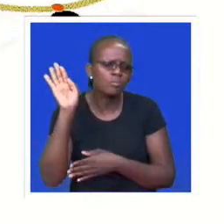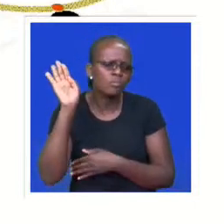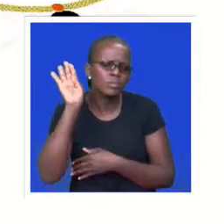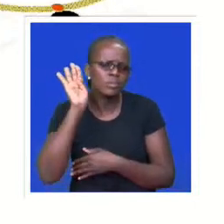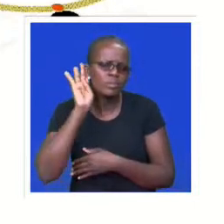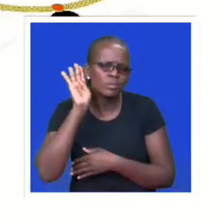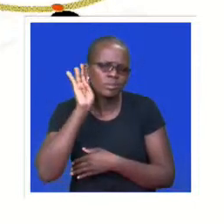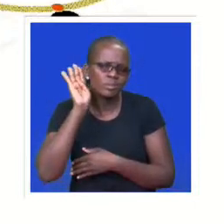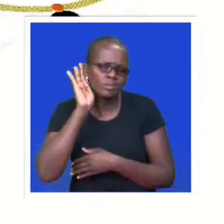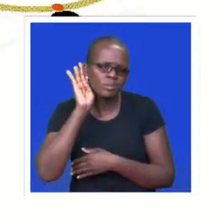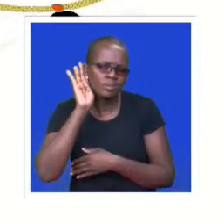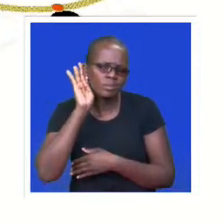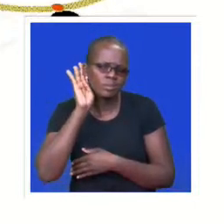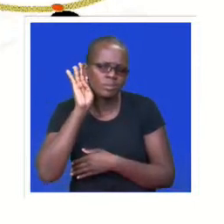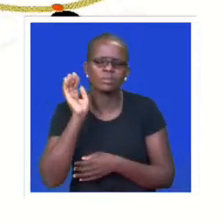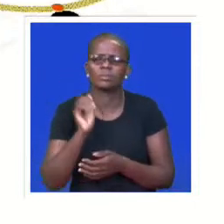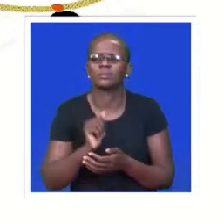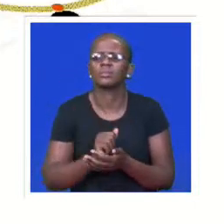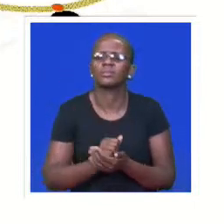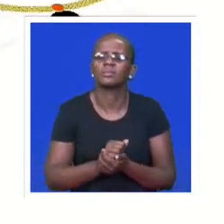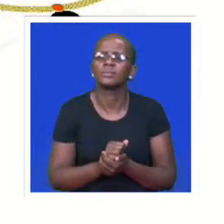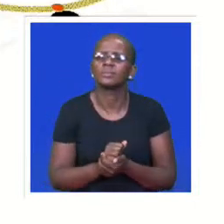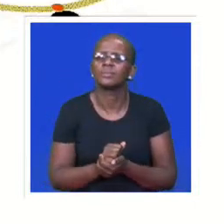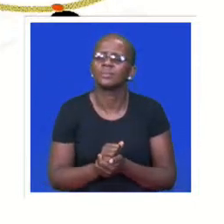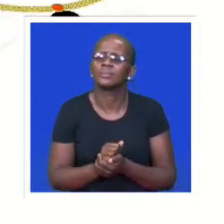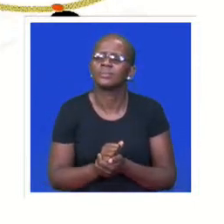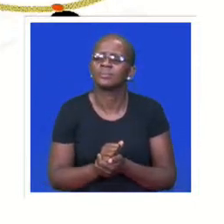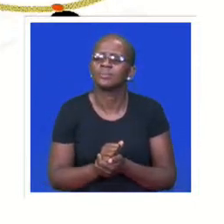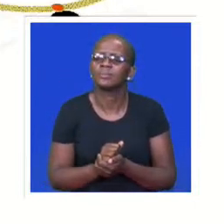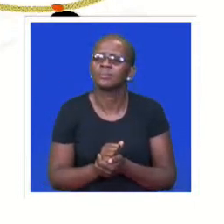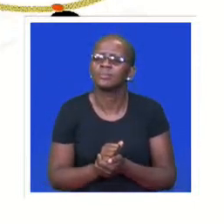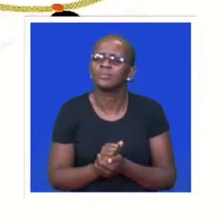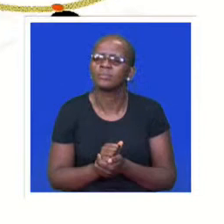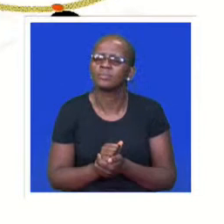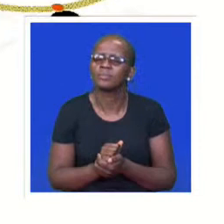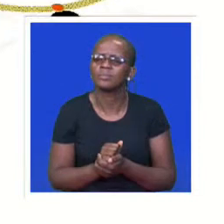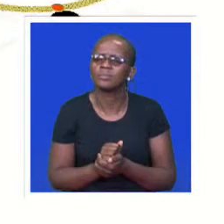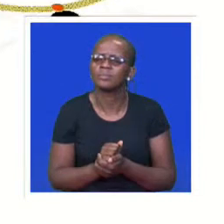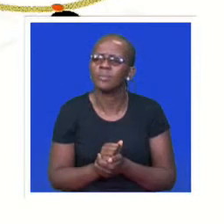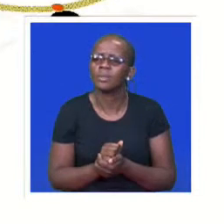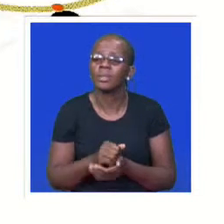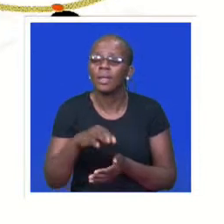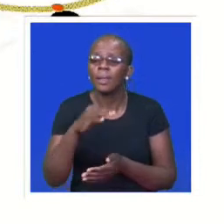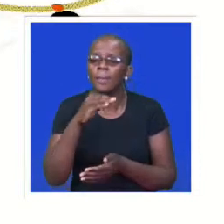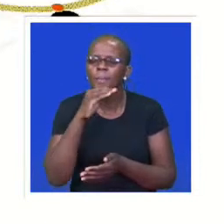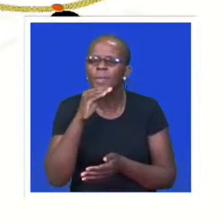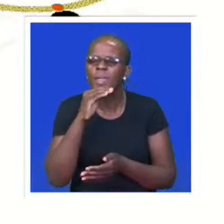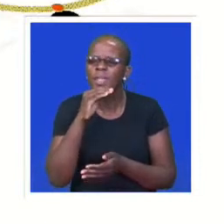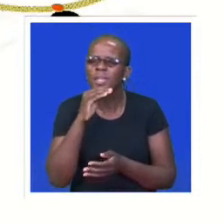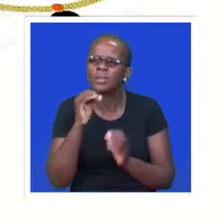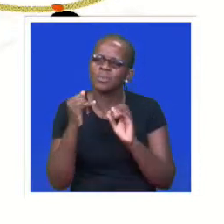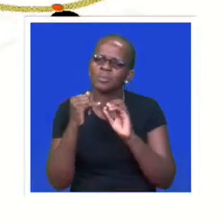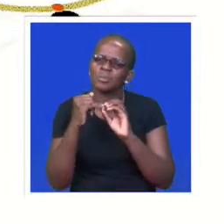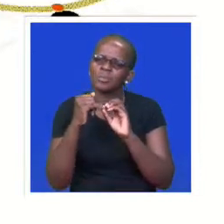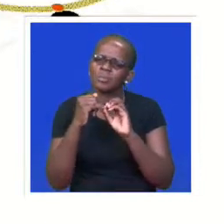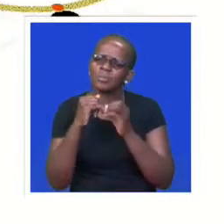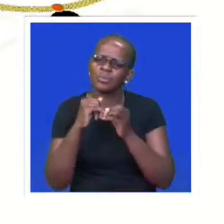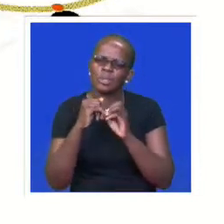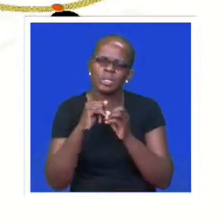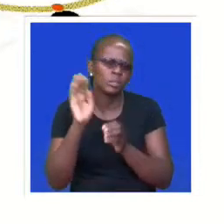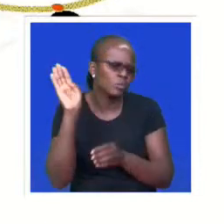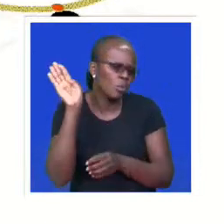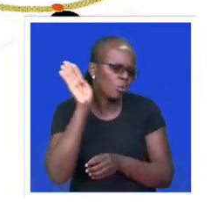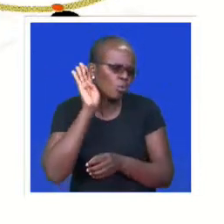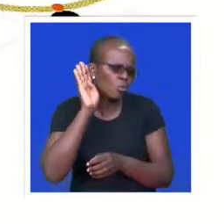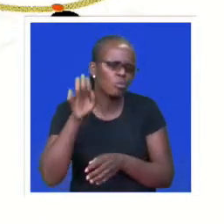hand behind his ear there, which means he is trying to hear